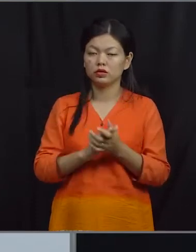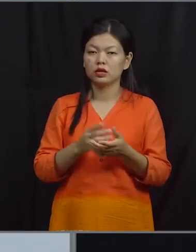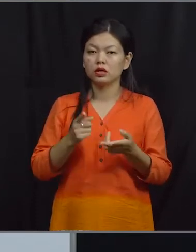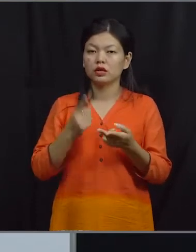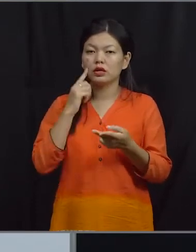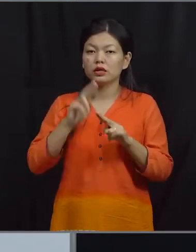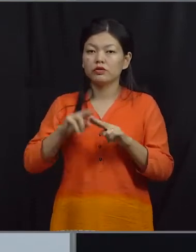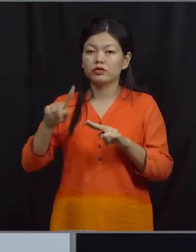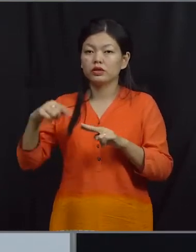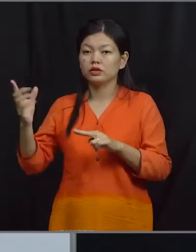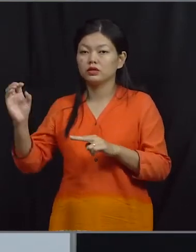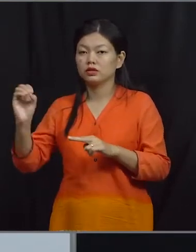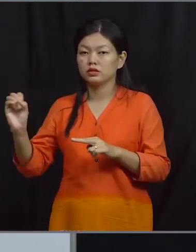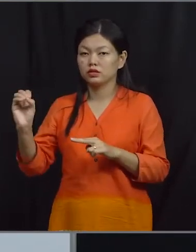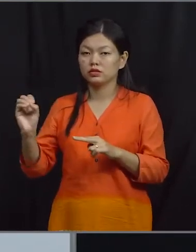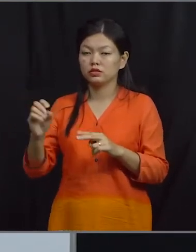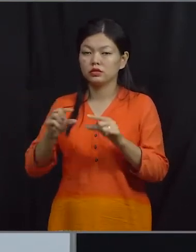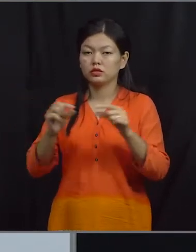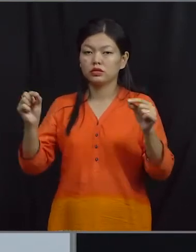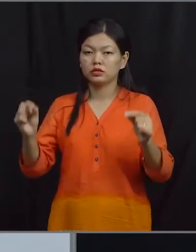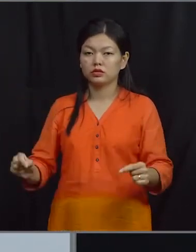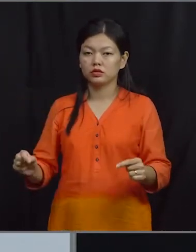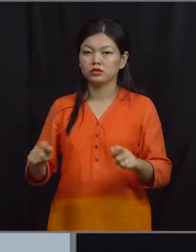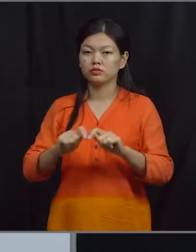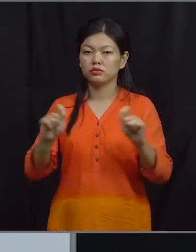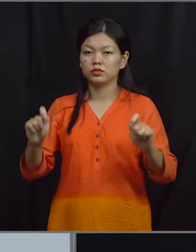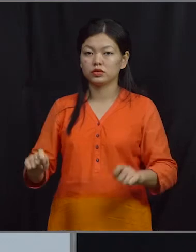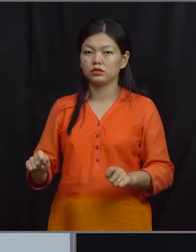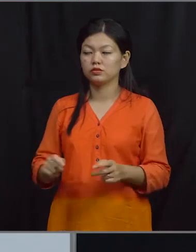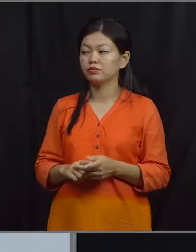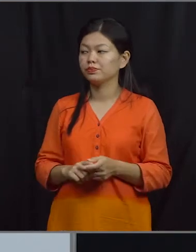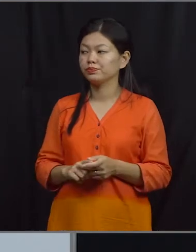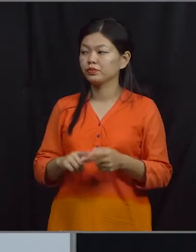is 0, the system will have infinitely